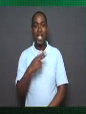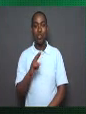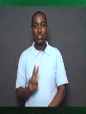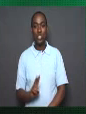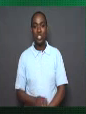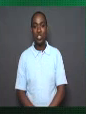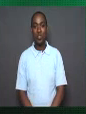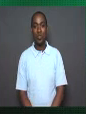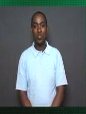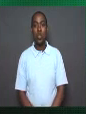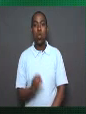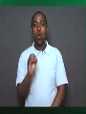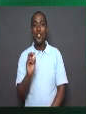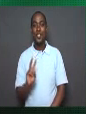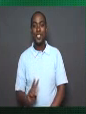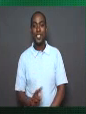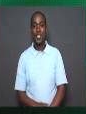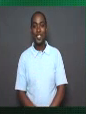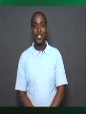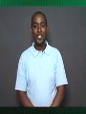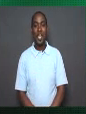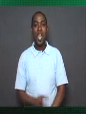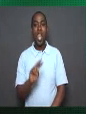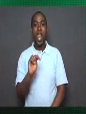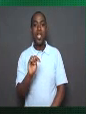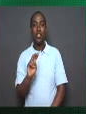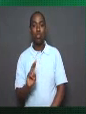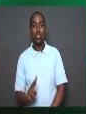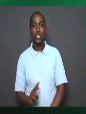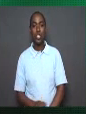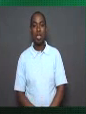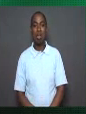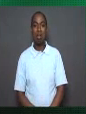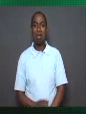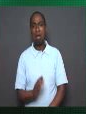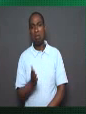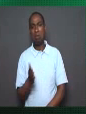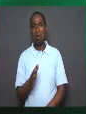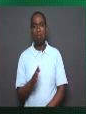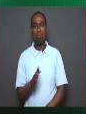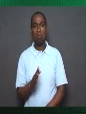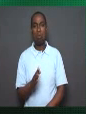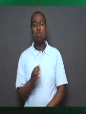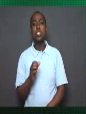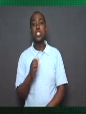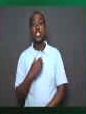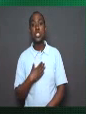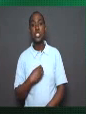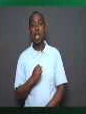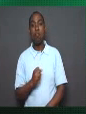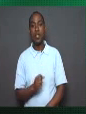hydrogen, oxygen, nitrogen, and sometimes sulfur.